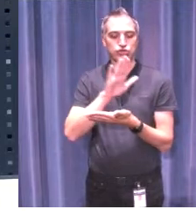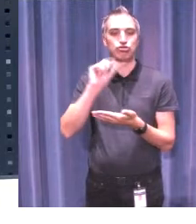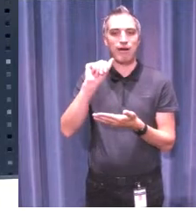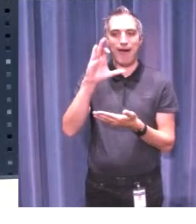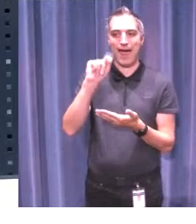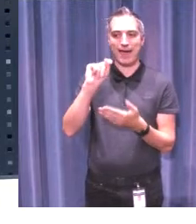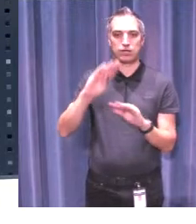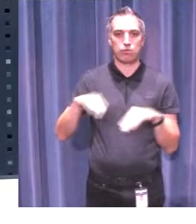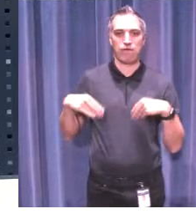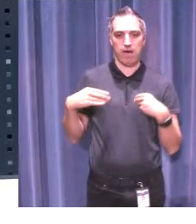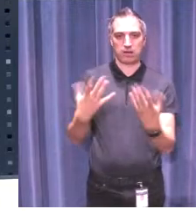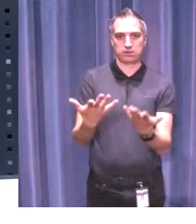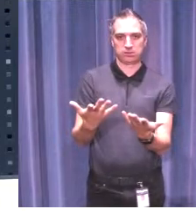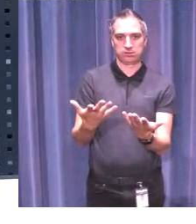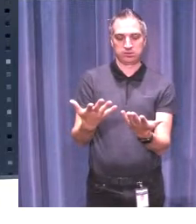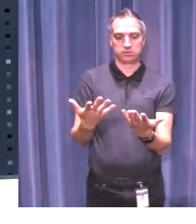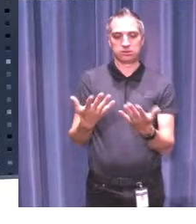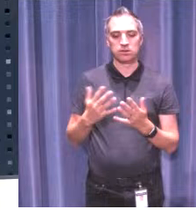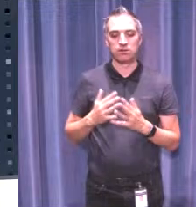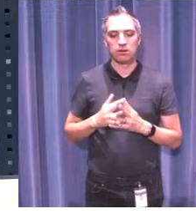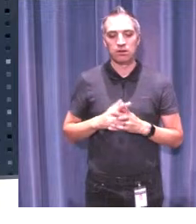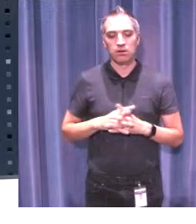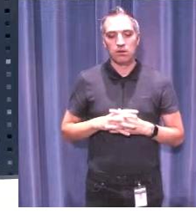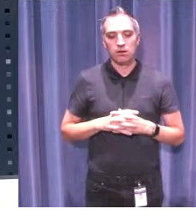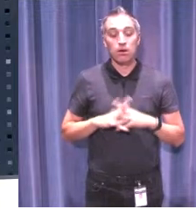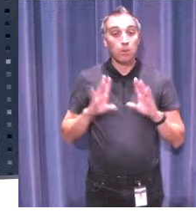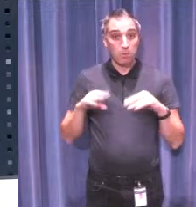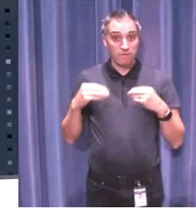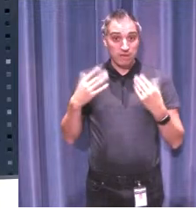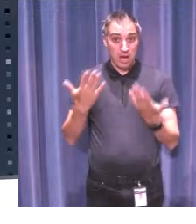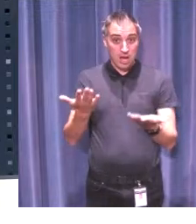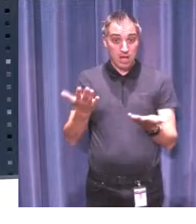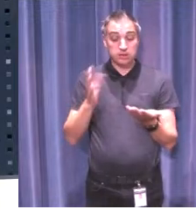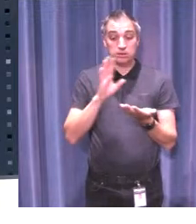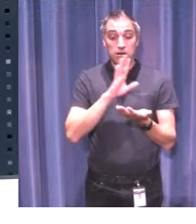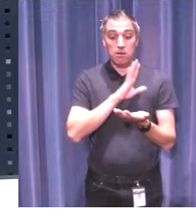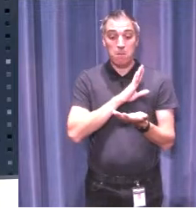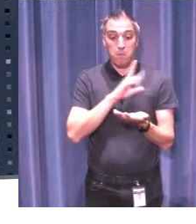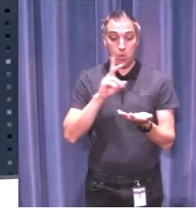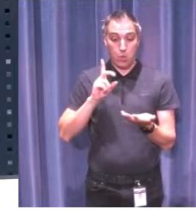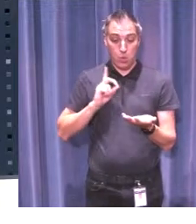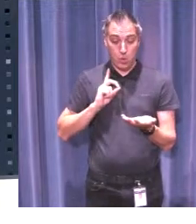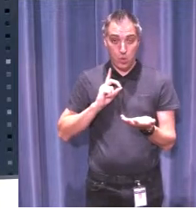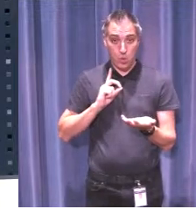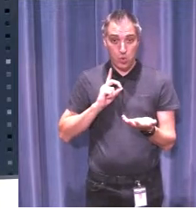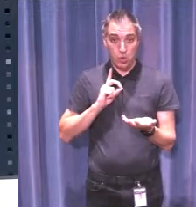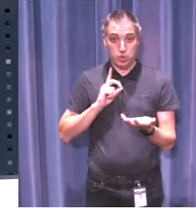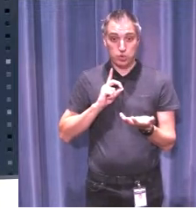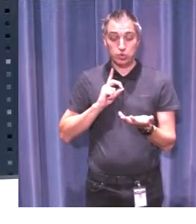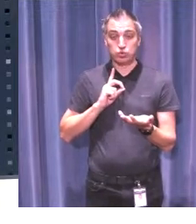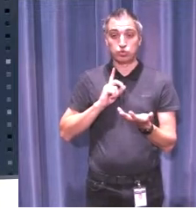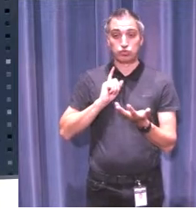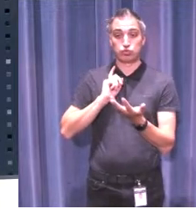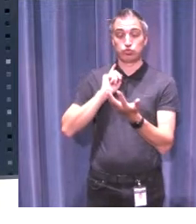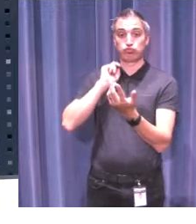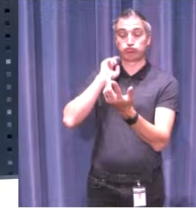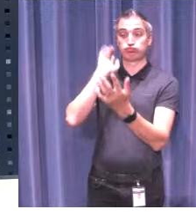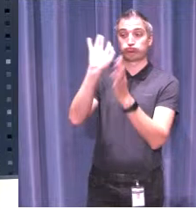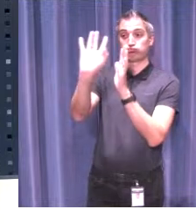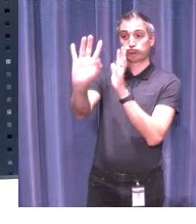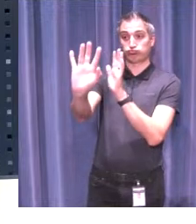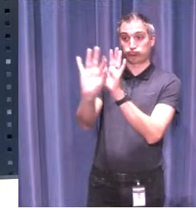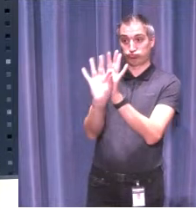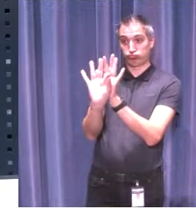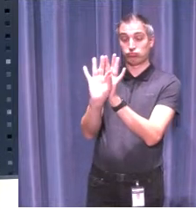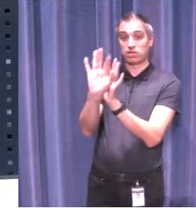It provides a board the opportunity to entrust the CEO